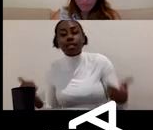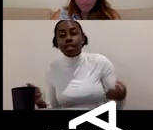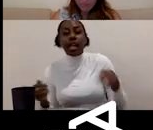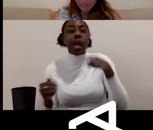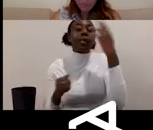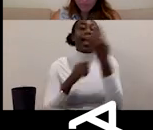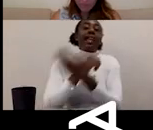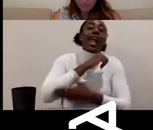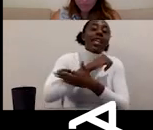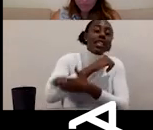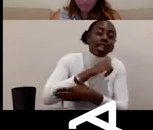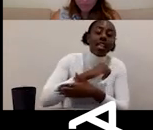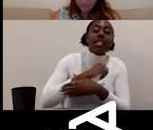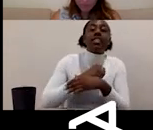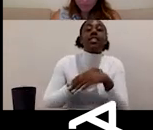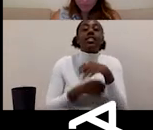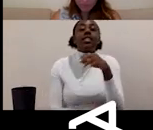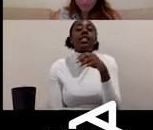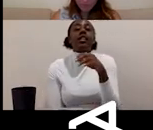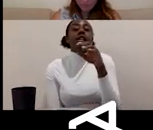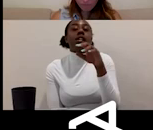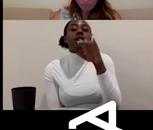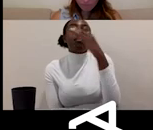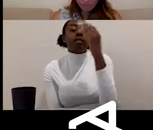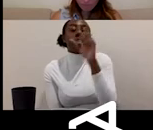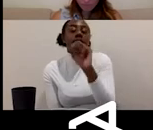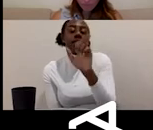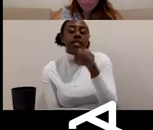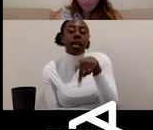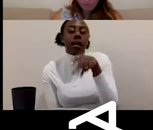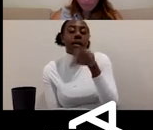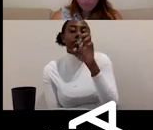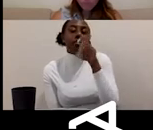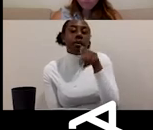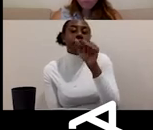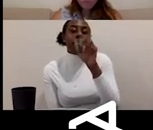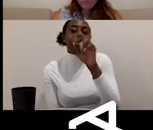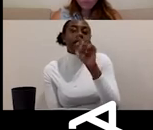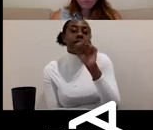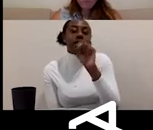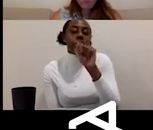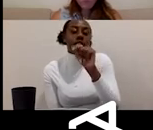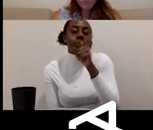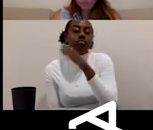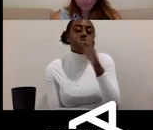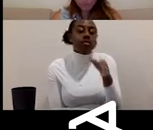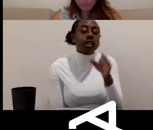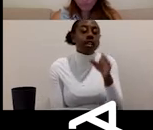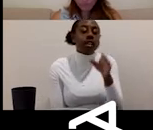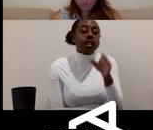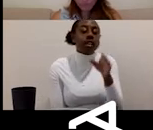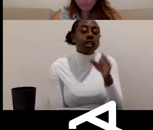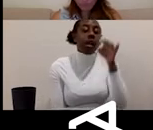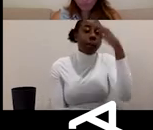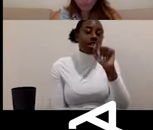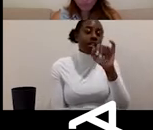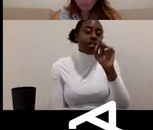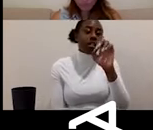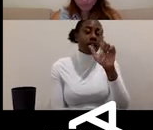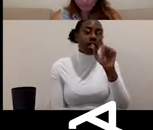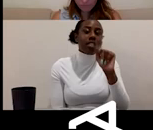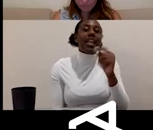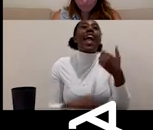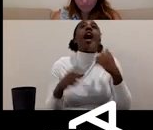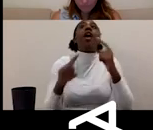nationalists. They have so many different categories for calling us violent, extremists and terrorists and all